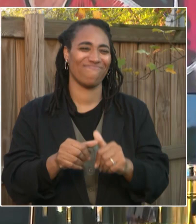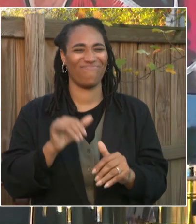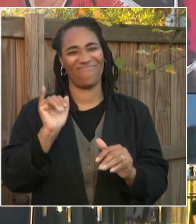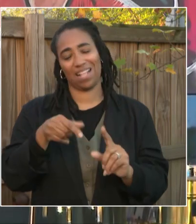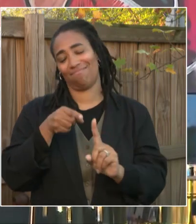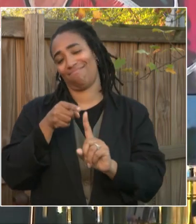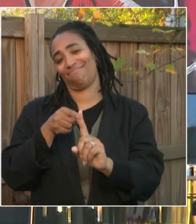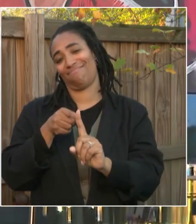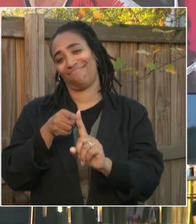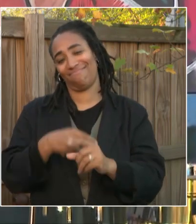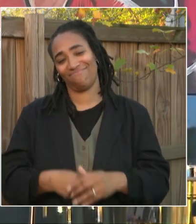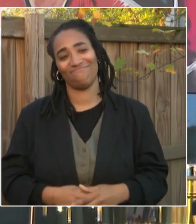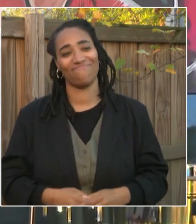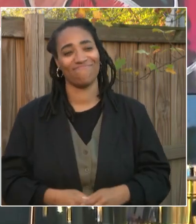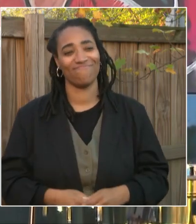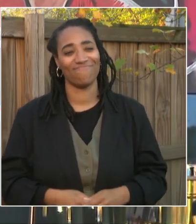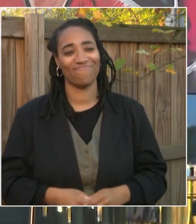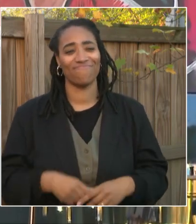Sojin Kim, Super Dan,